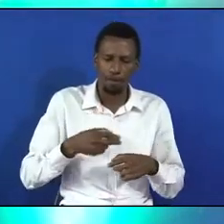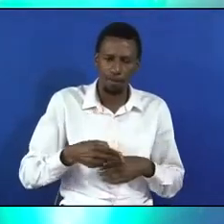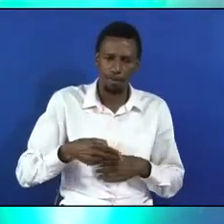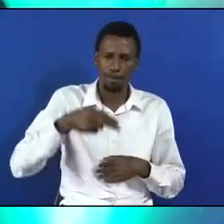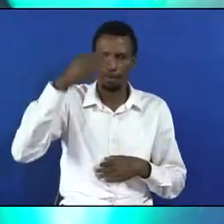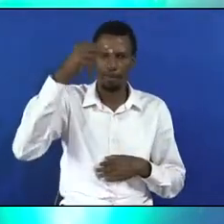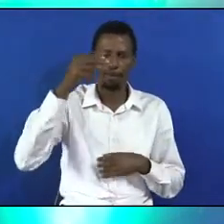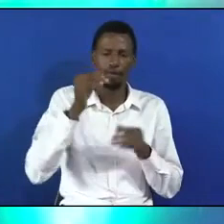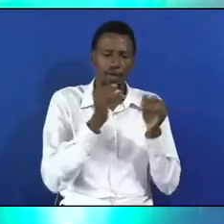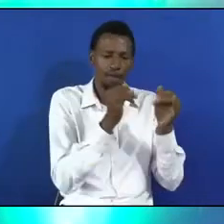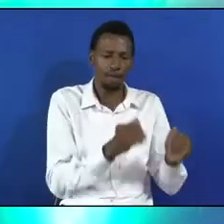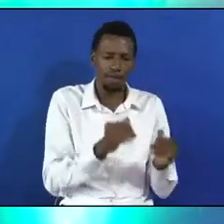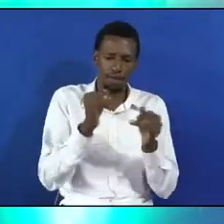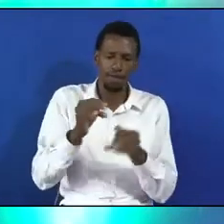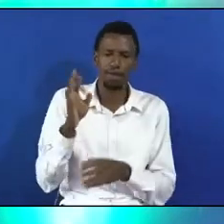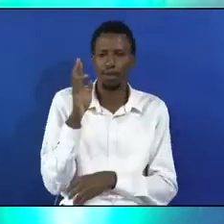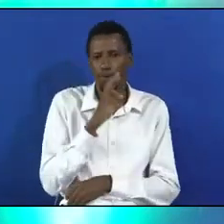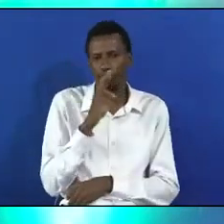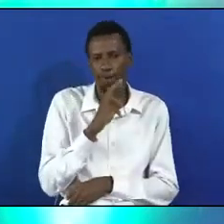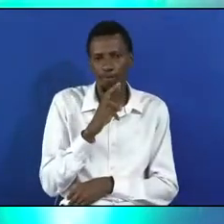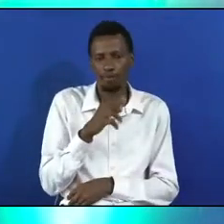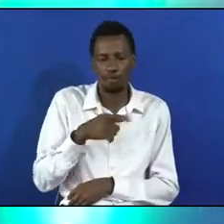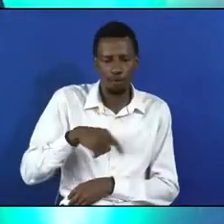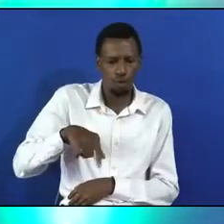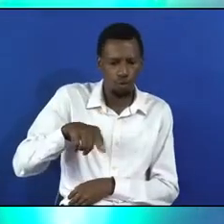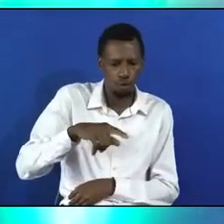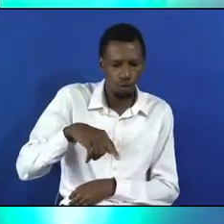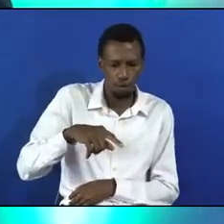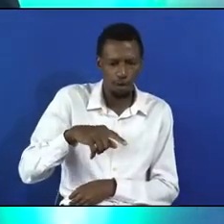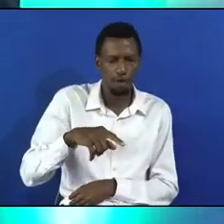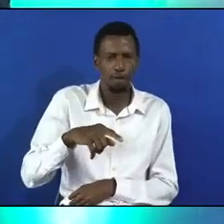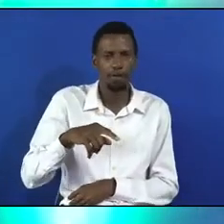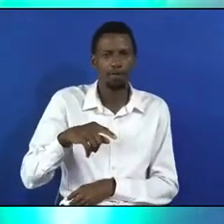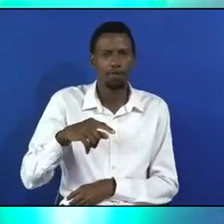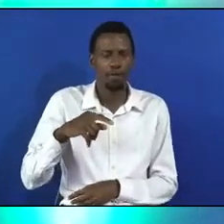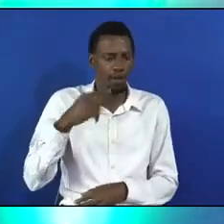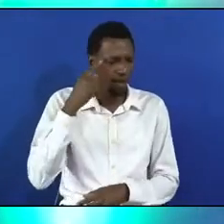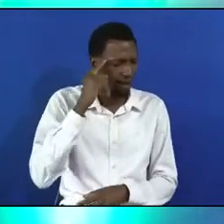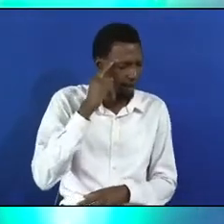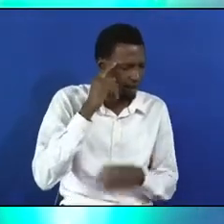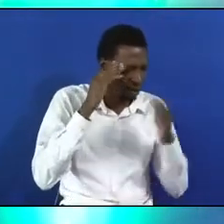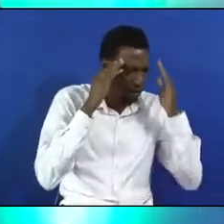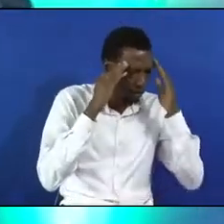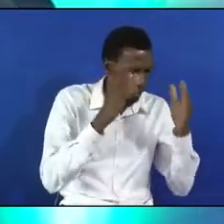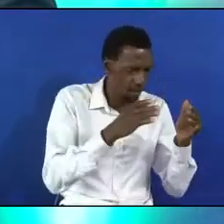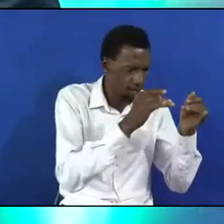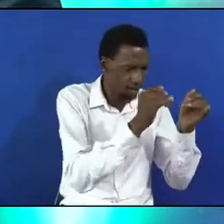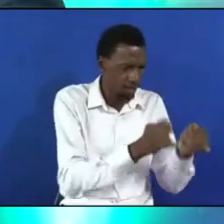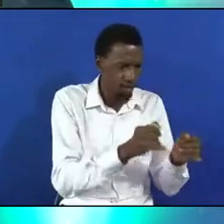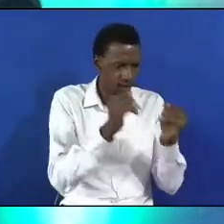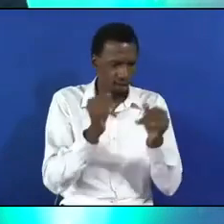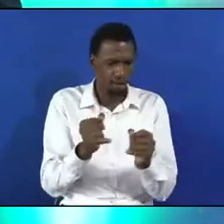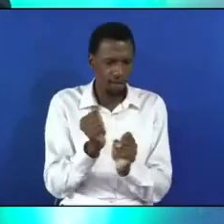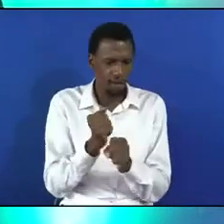hyper-individualistic. We tend to put premium on rights of individual to make